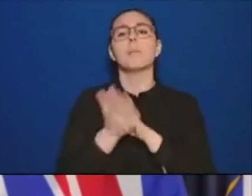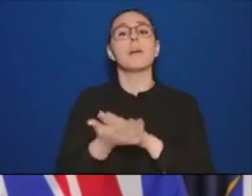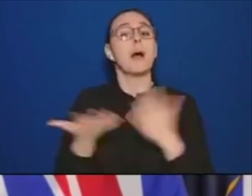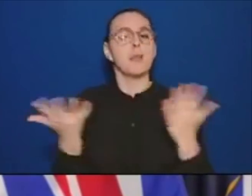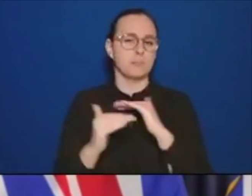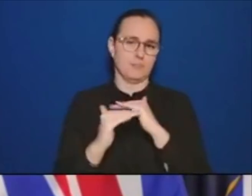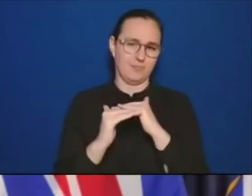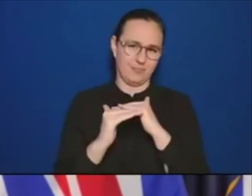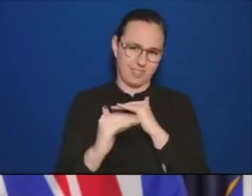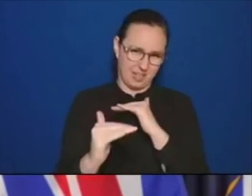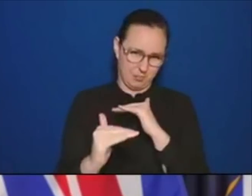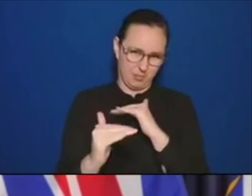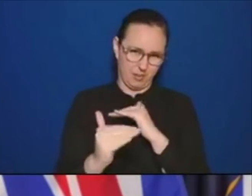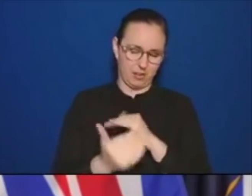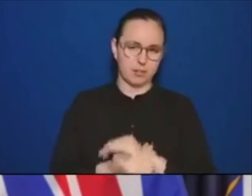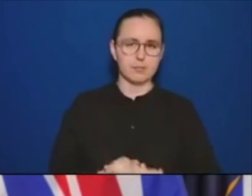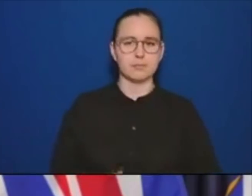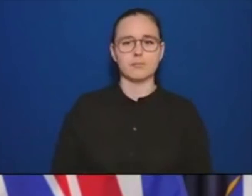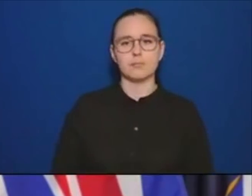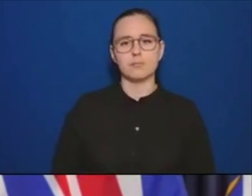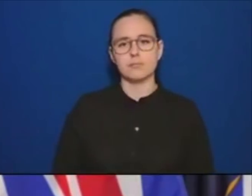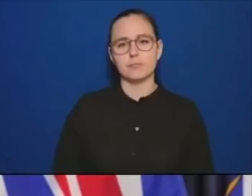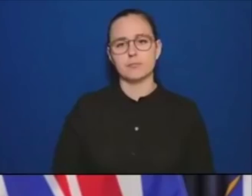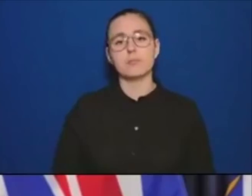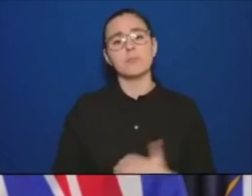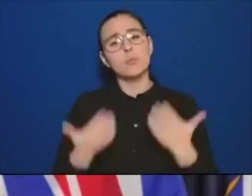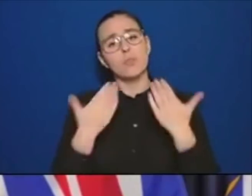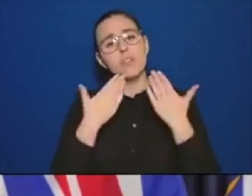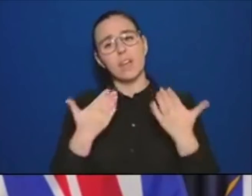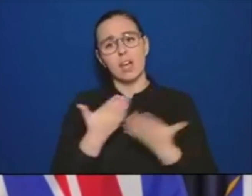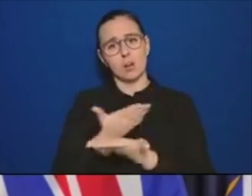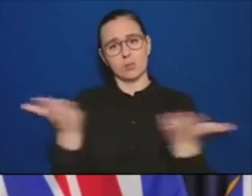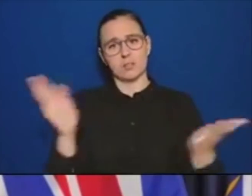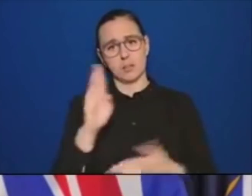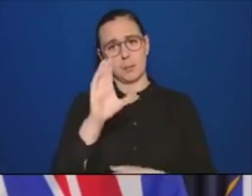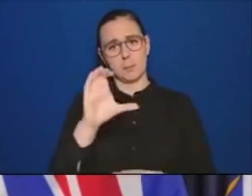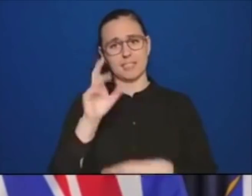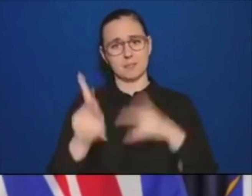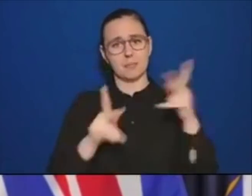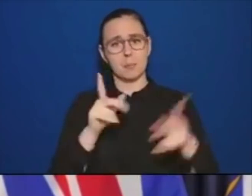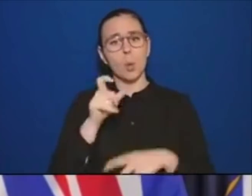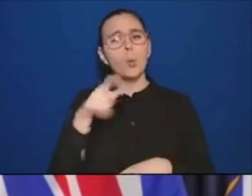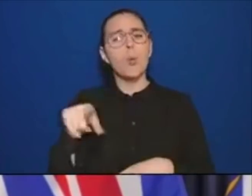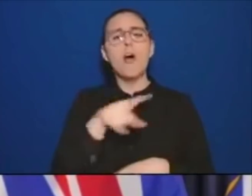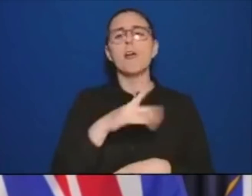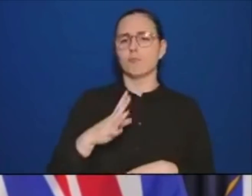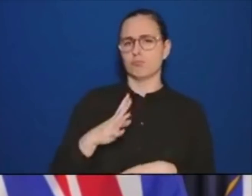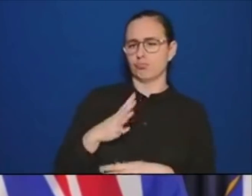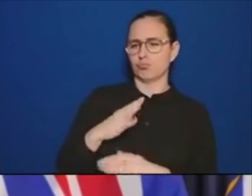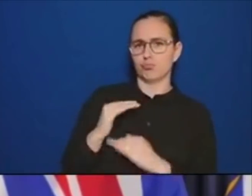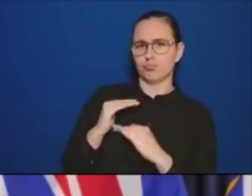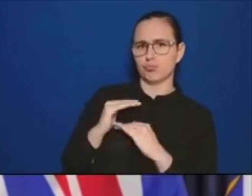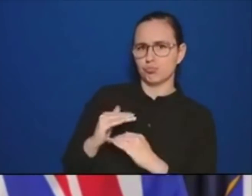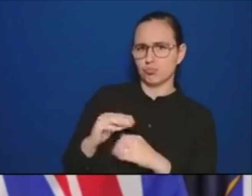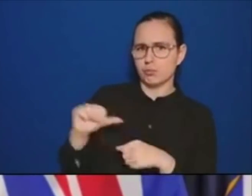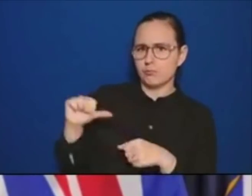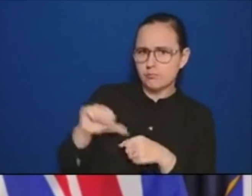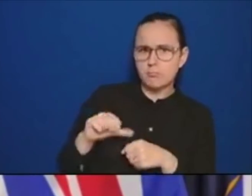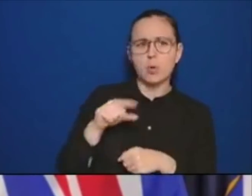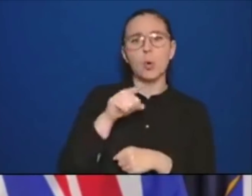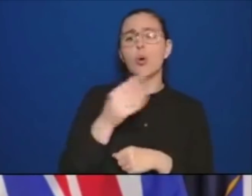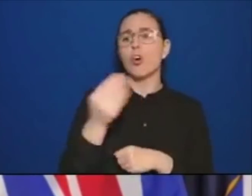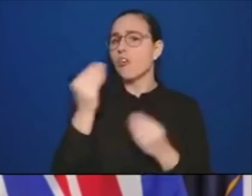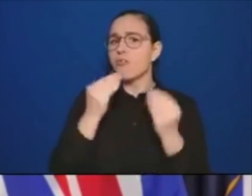gas rationing in their areas, shopping only for food in the short term, shortages are starting to ease in many areas.